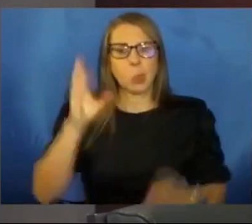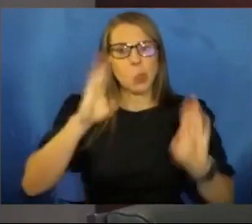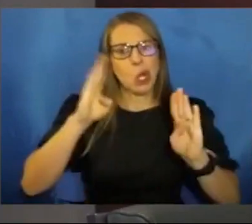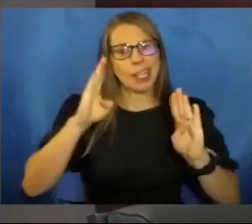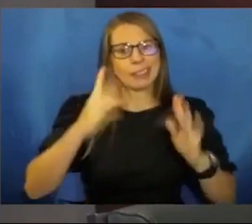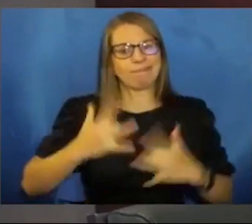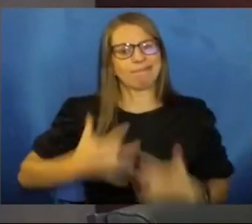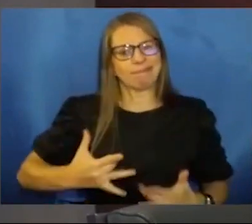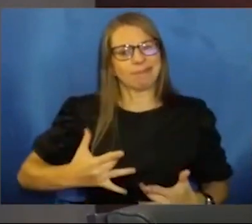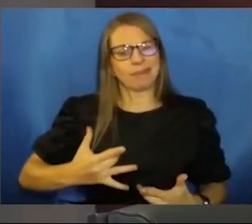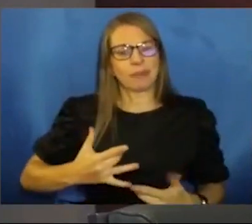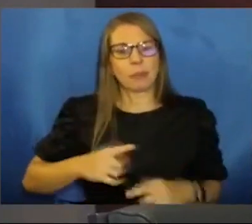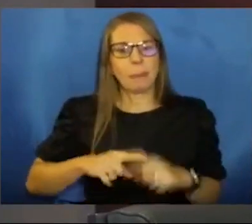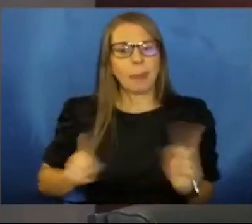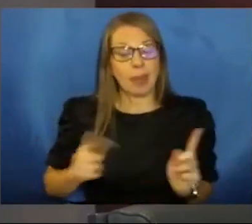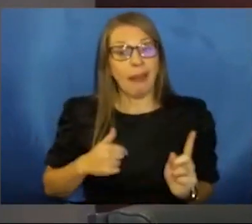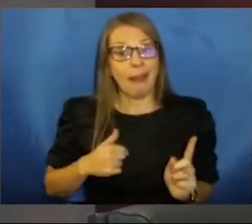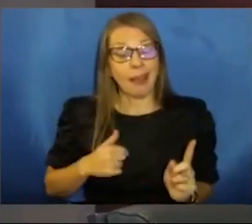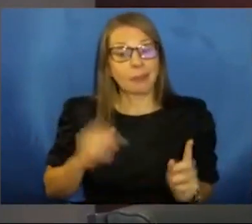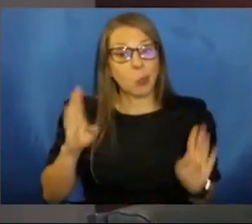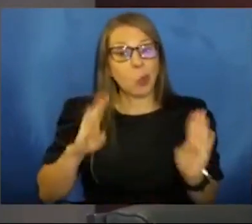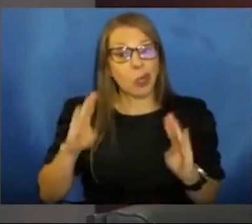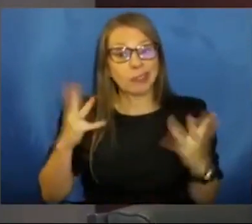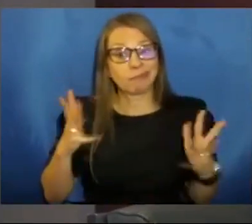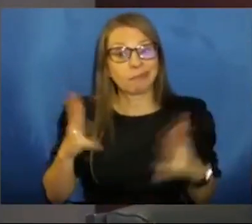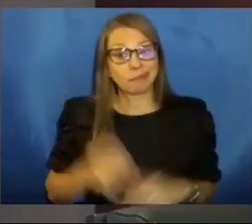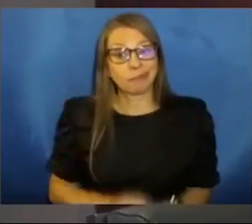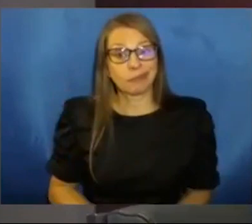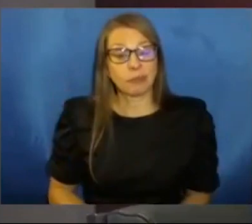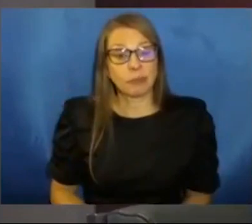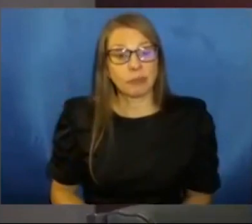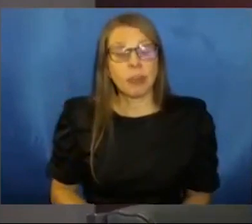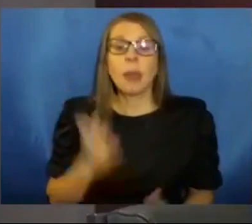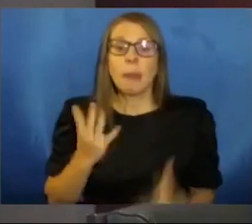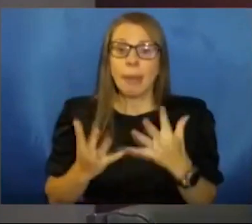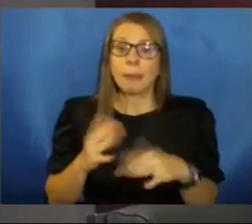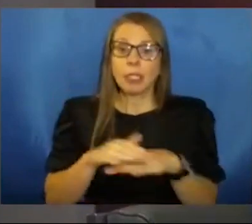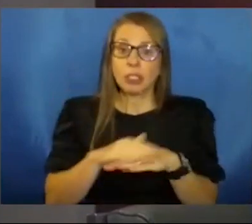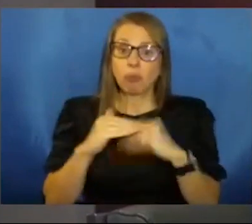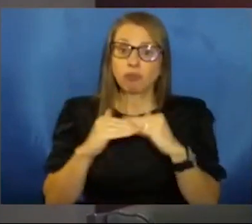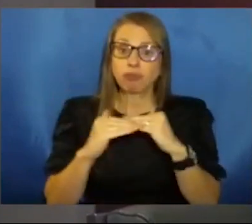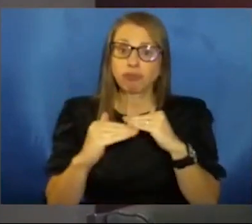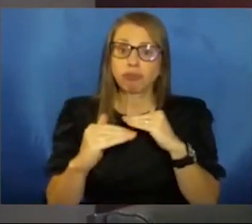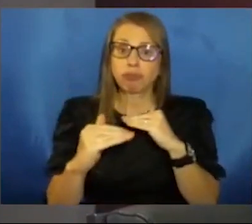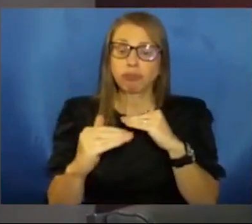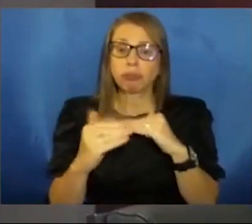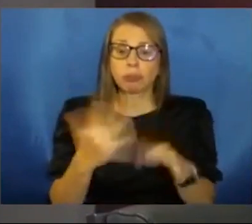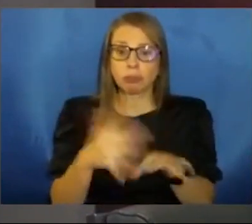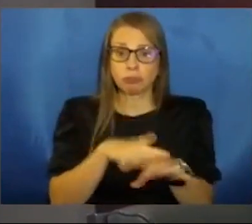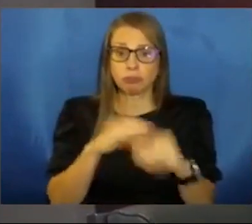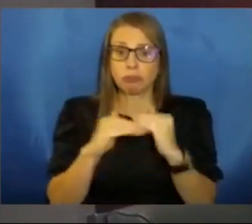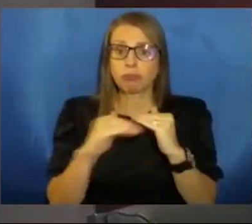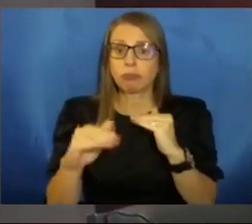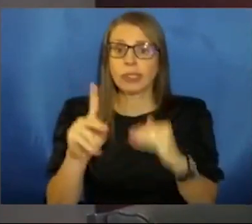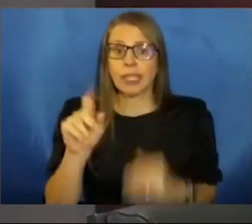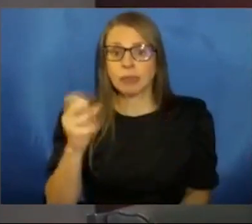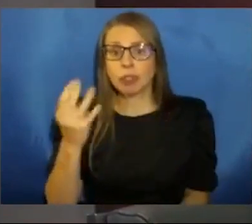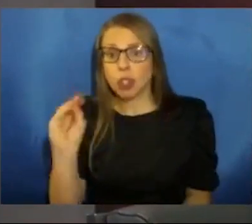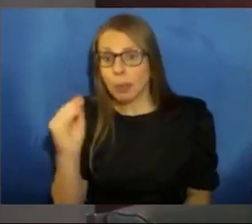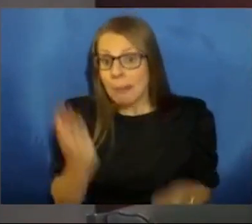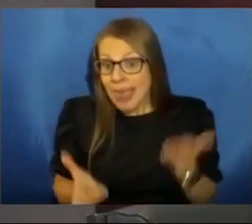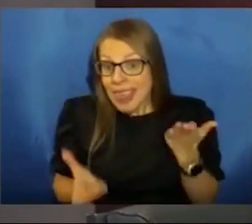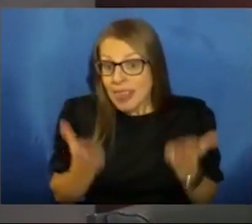what keeps you up at night? What are your concerns? Yeah, so I'm not someone overly prone